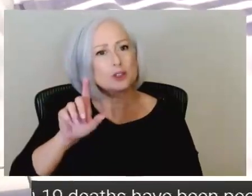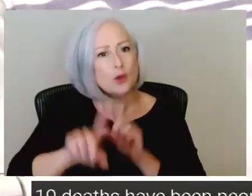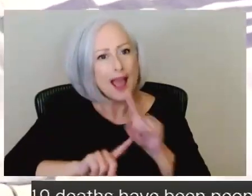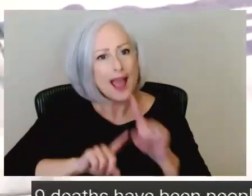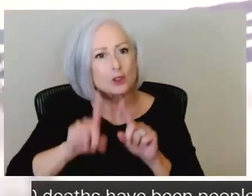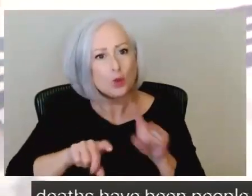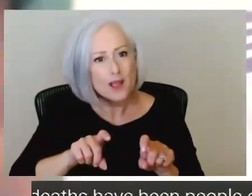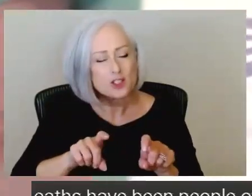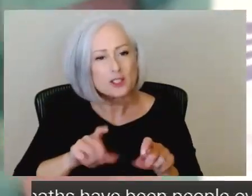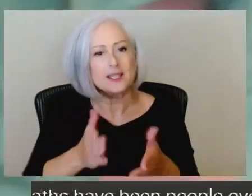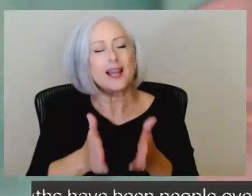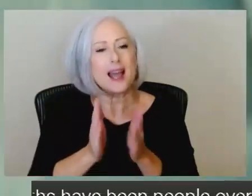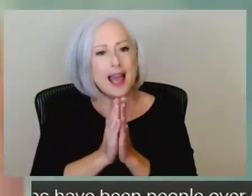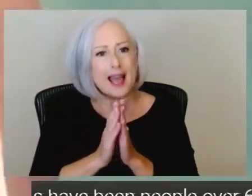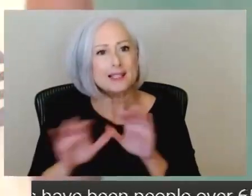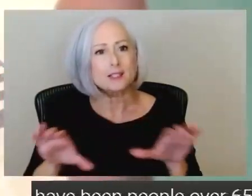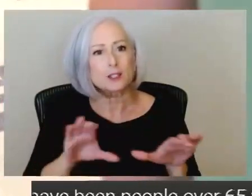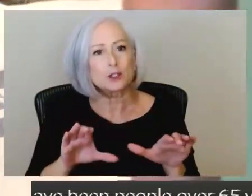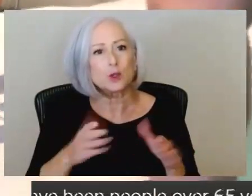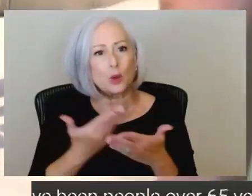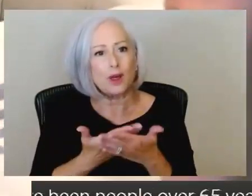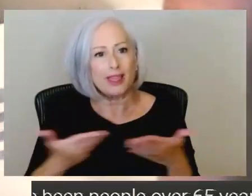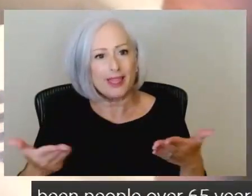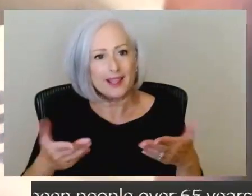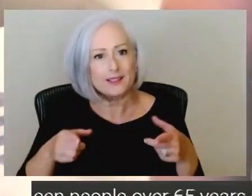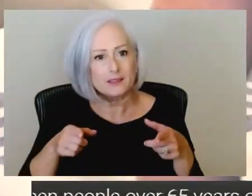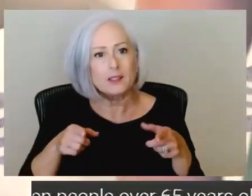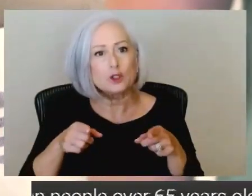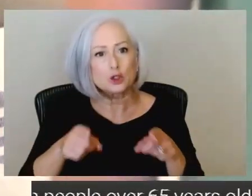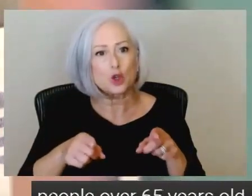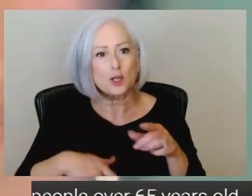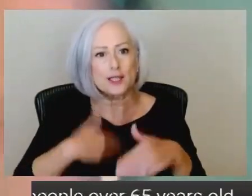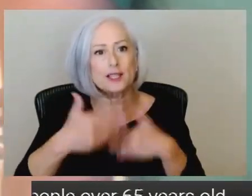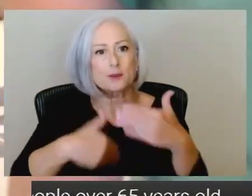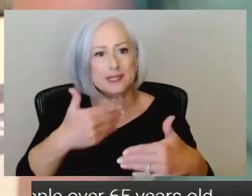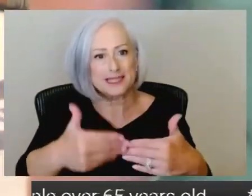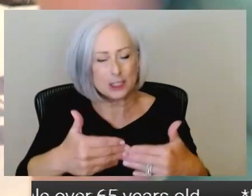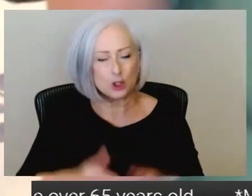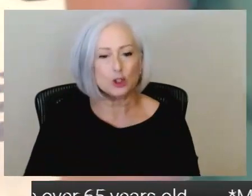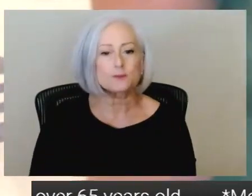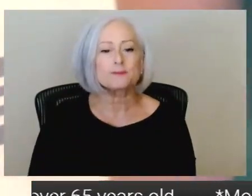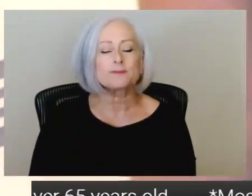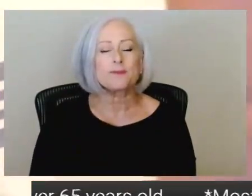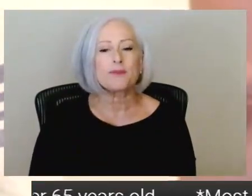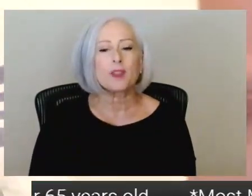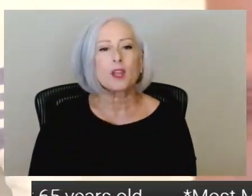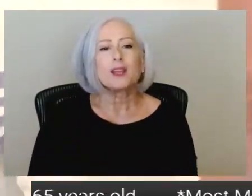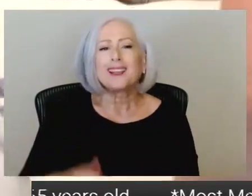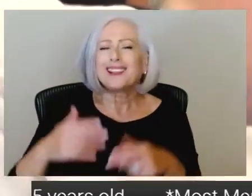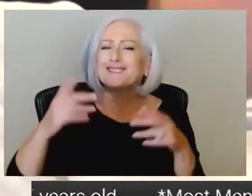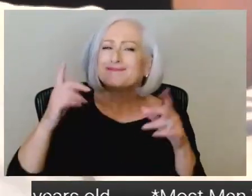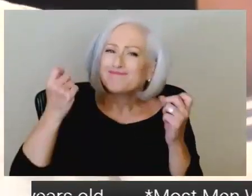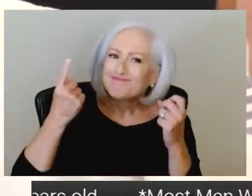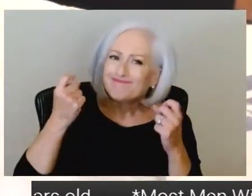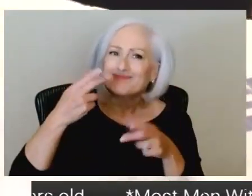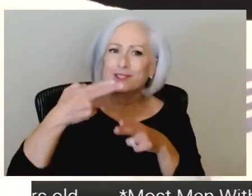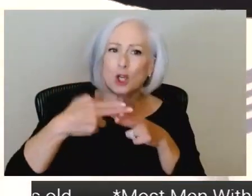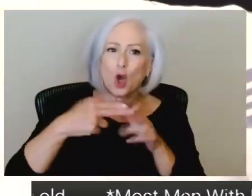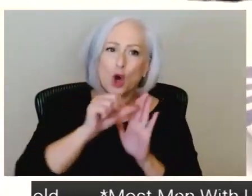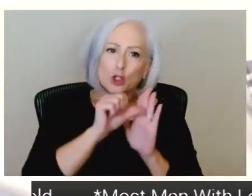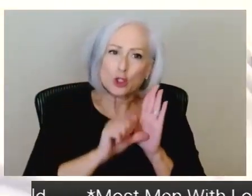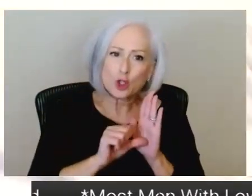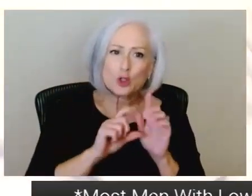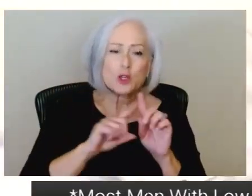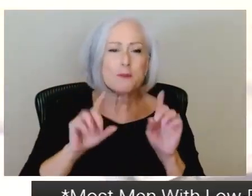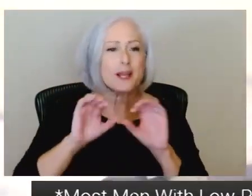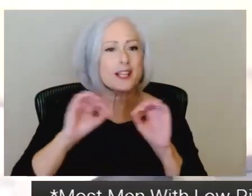certain tasks with her hands during this procedure. Again, it's called the surgery, but it's not invasive. There is no cutting.